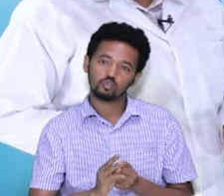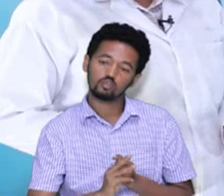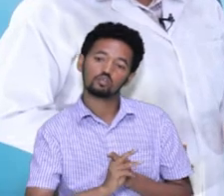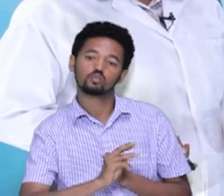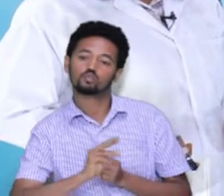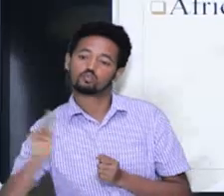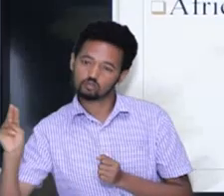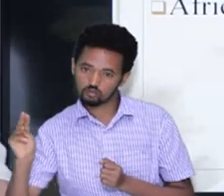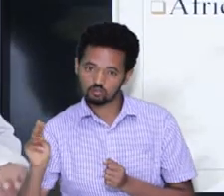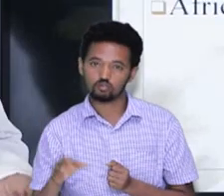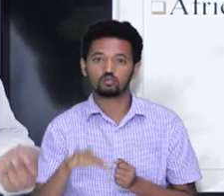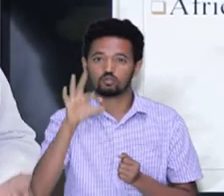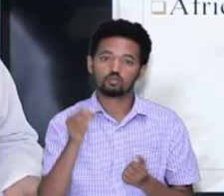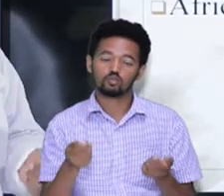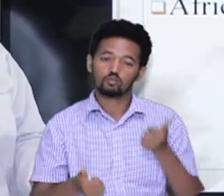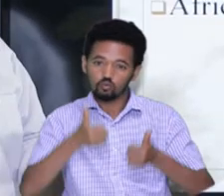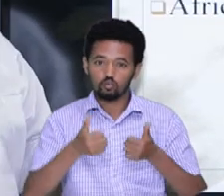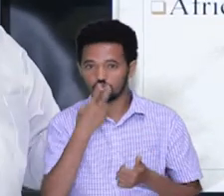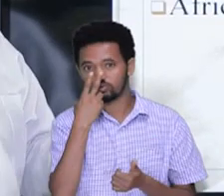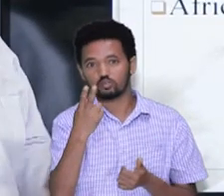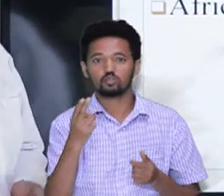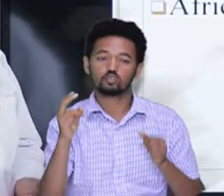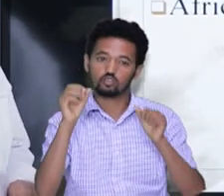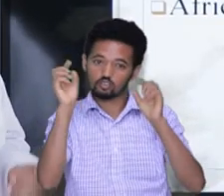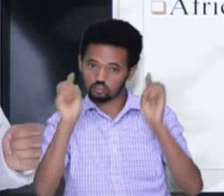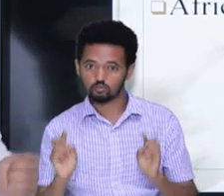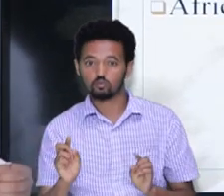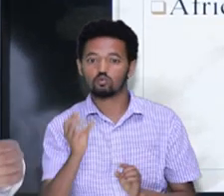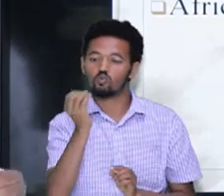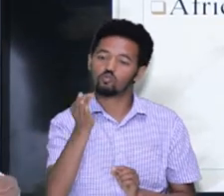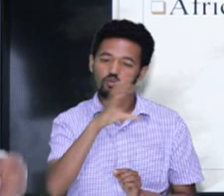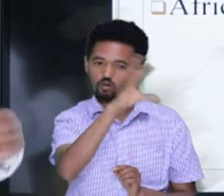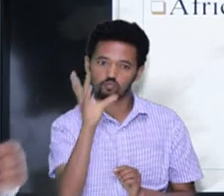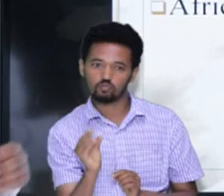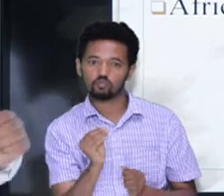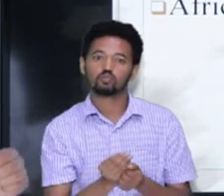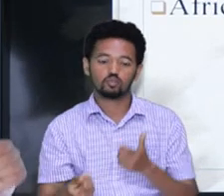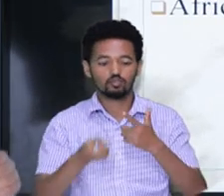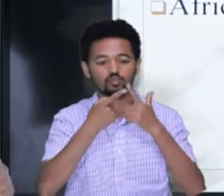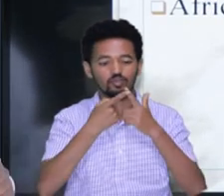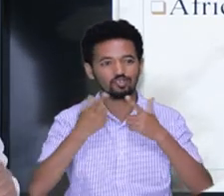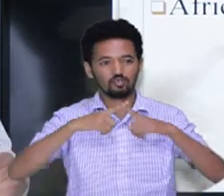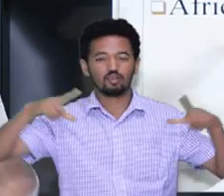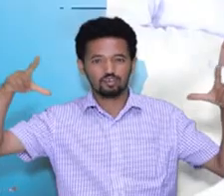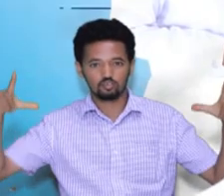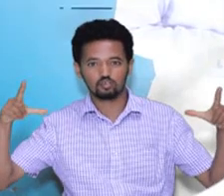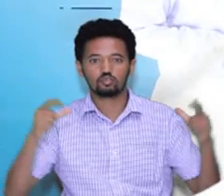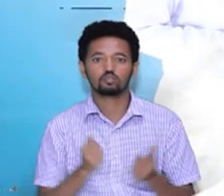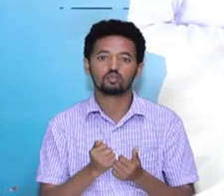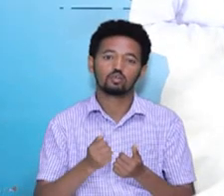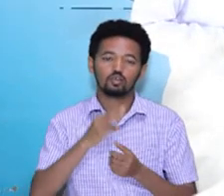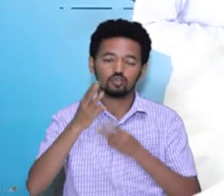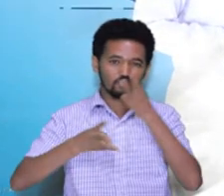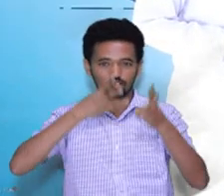Ocean. When we see the size and shape of Africa, Africa is the second largest continent in the